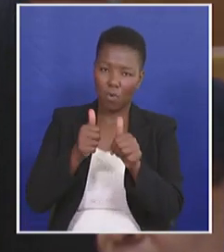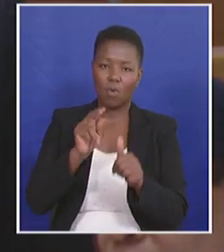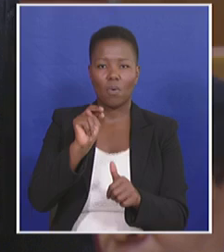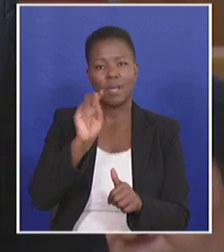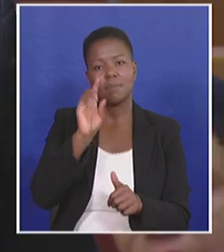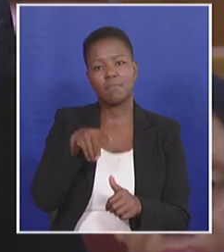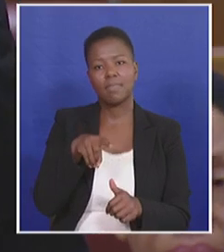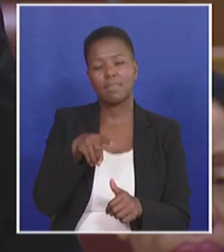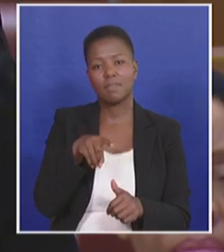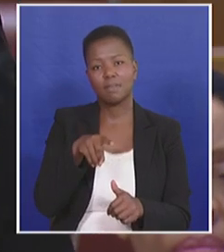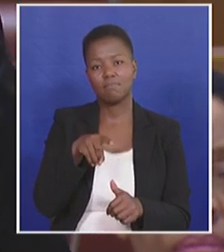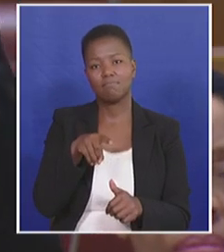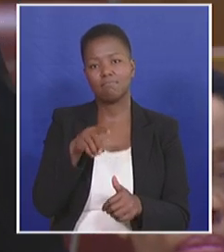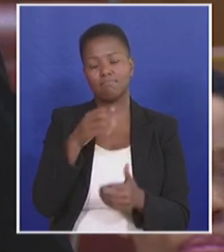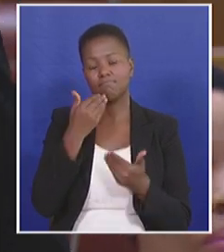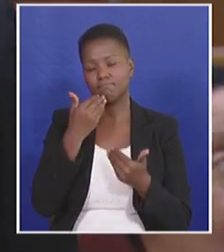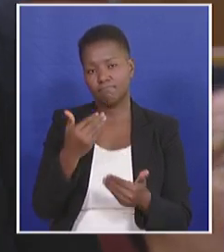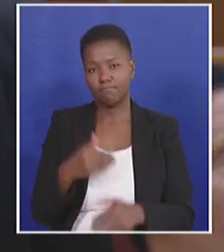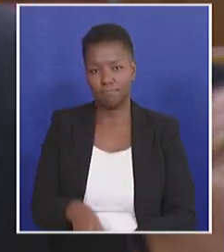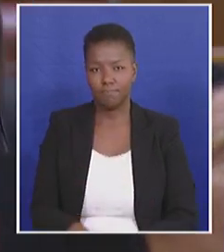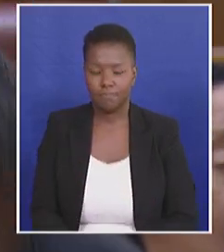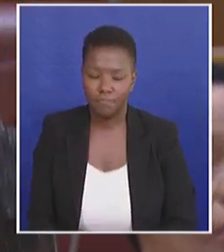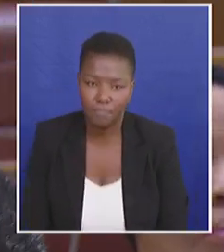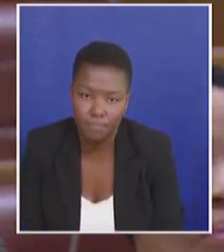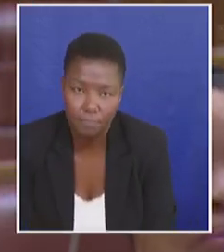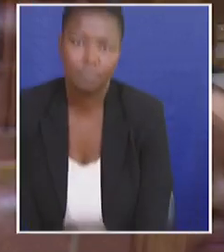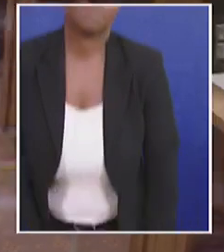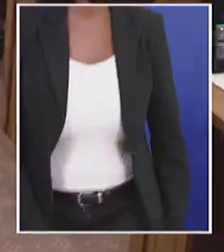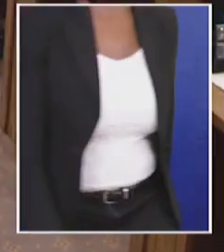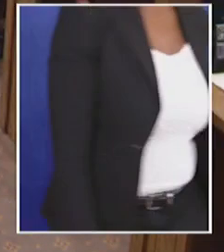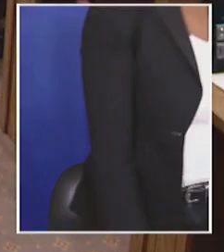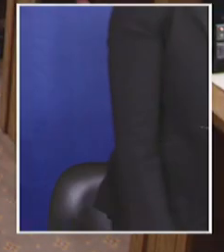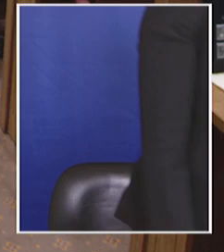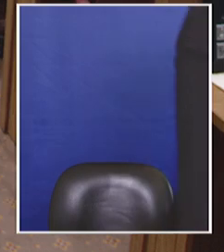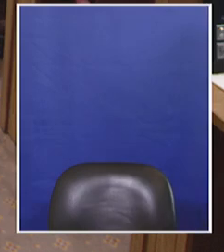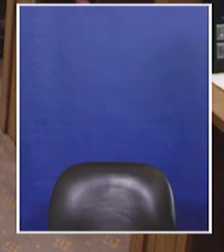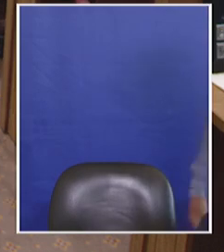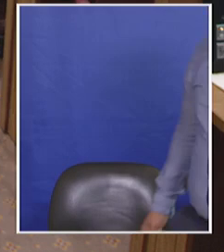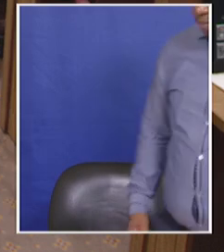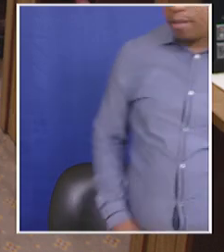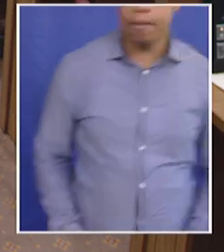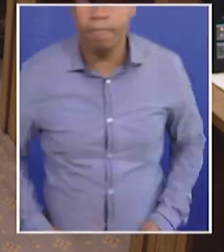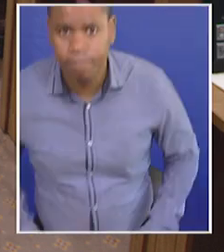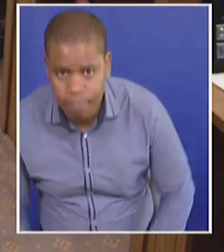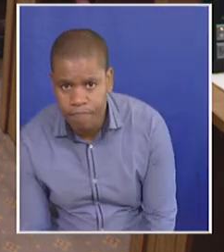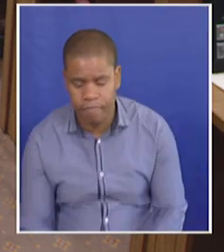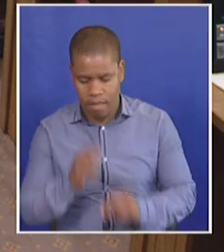National Development Plan itself. Thank you very much, Honorable Chair. Thank you, sir. The Honorable Julius.